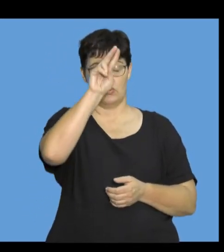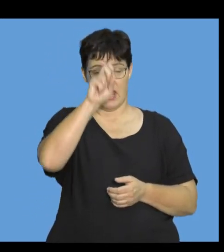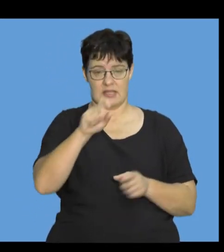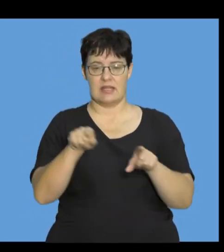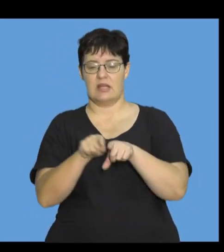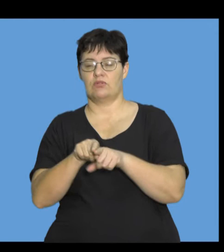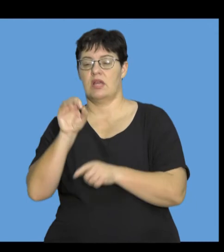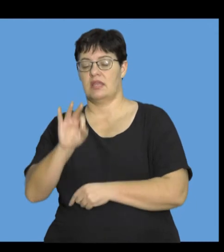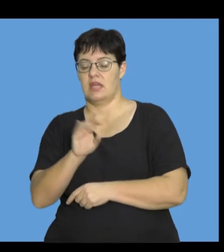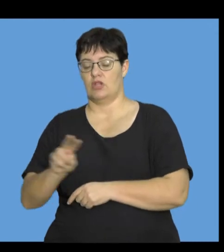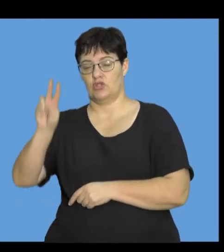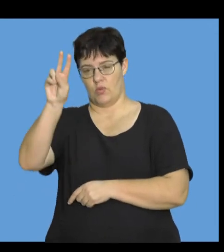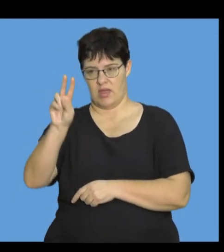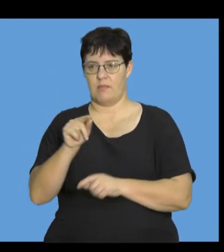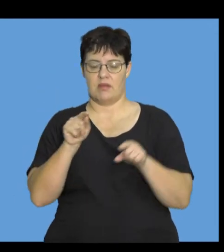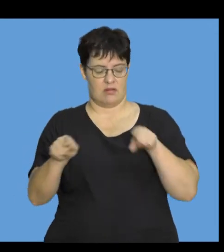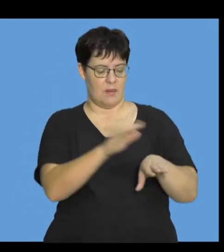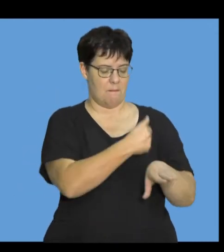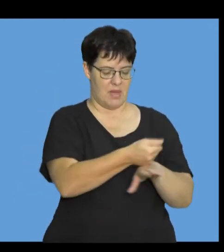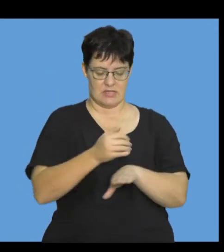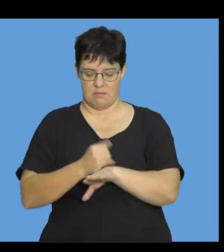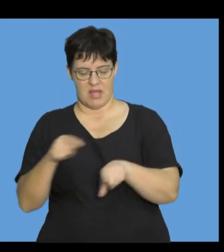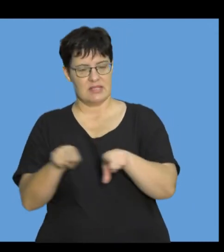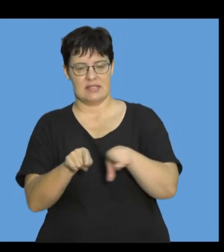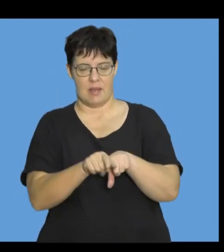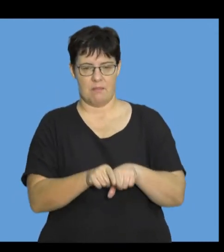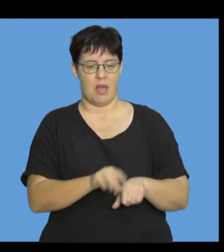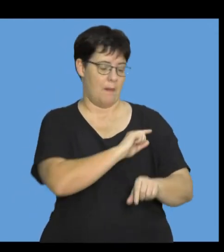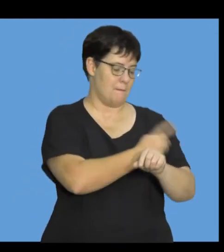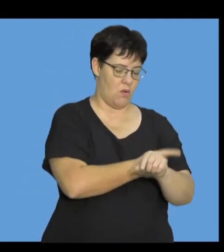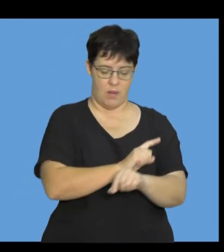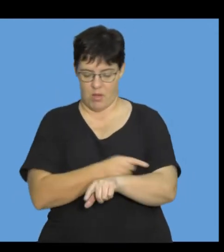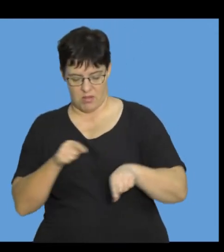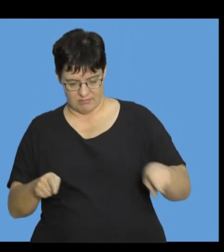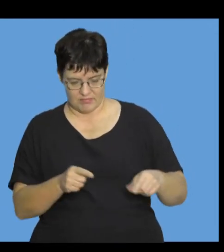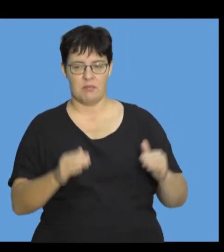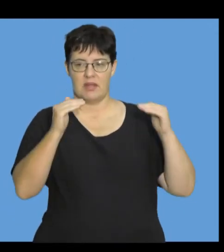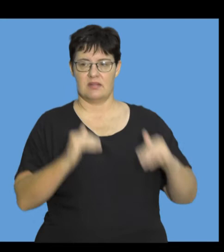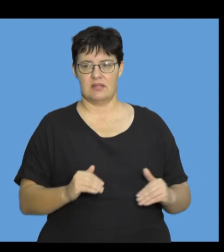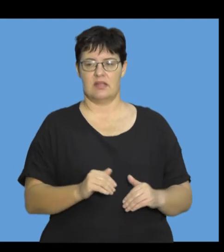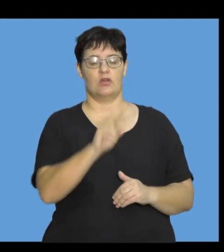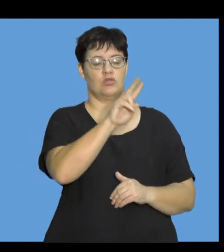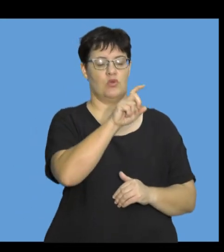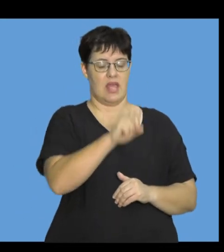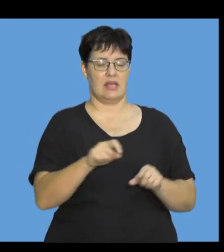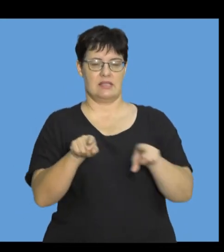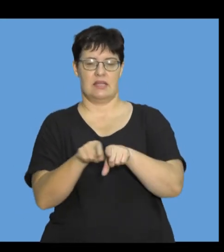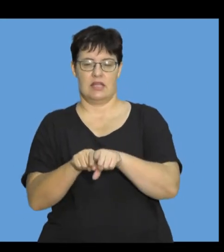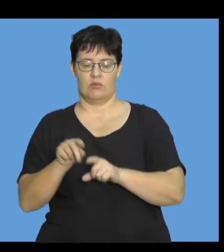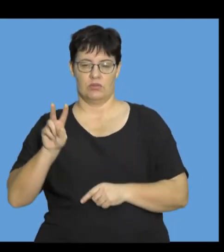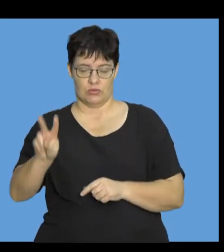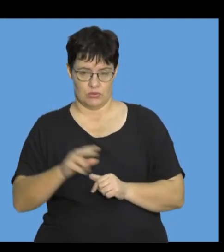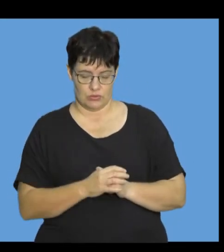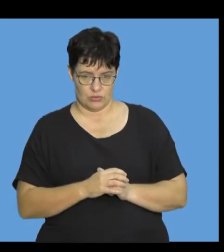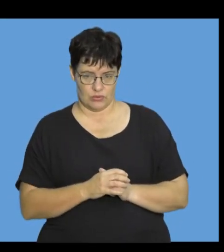of 2x equals to 3 squared. Bases are the same, 1 power, equate the exponents. So